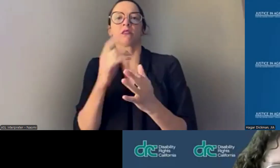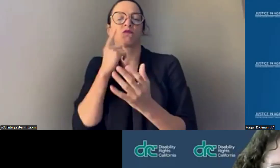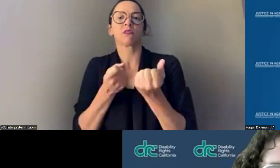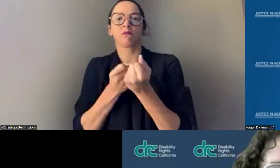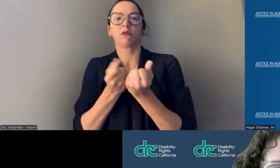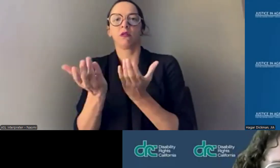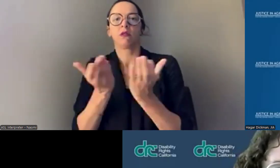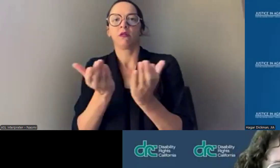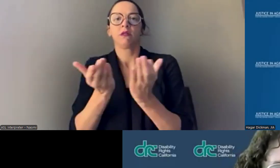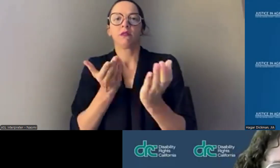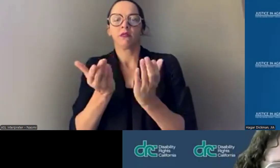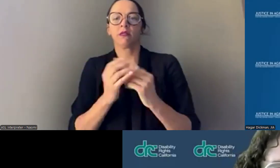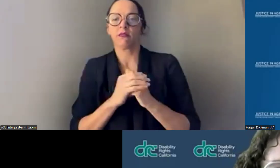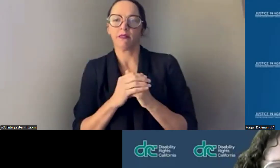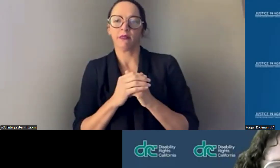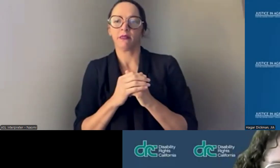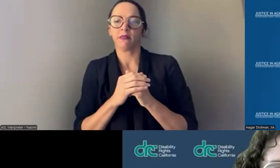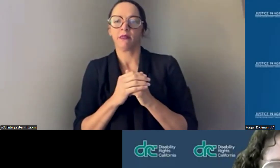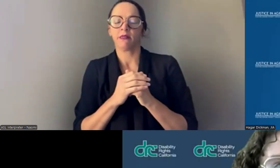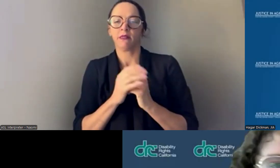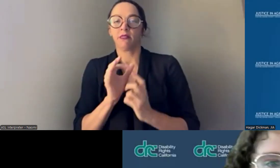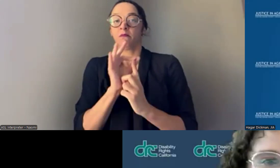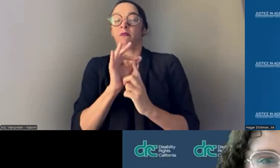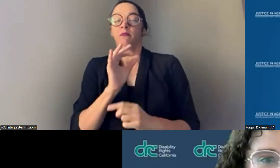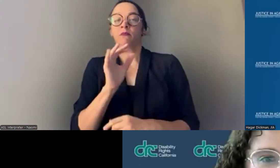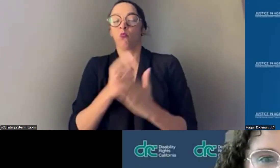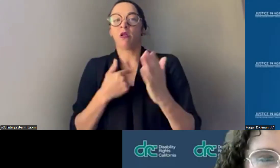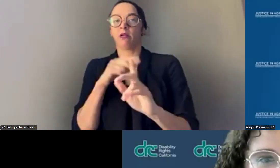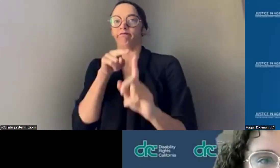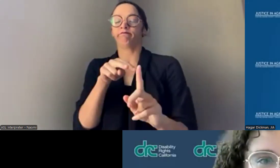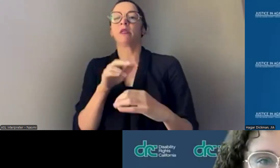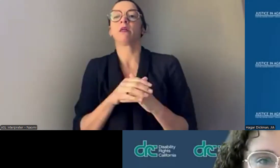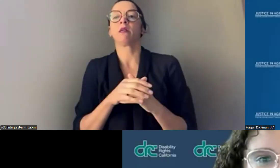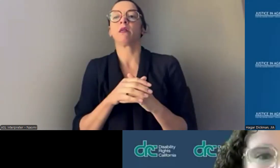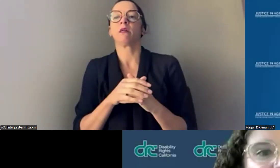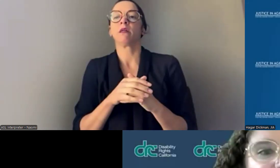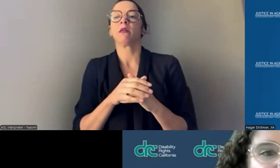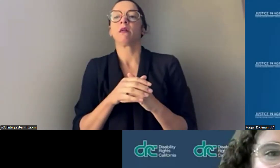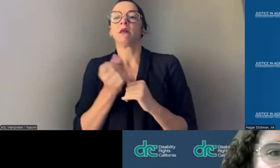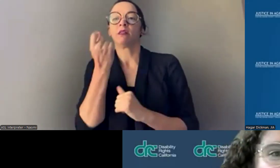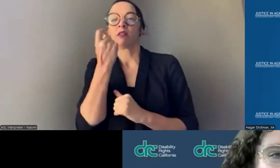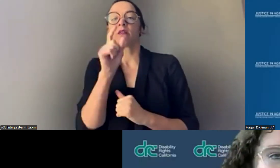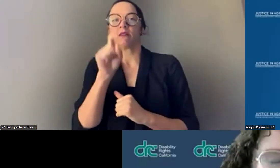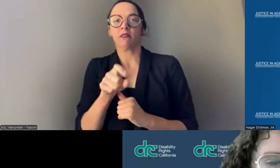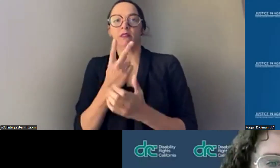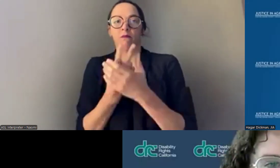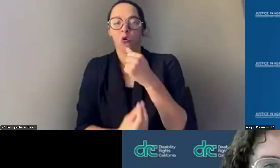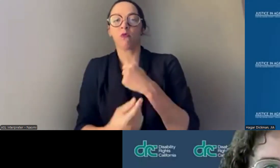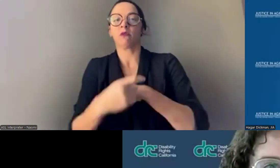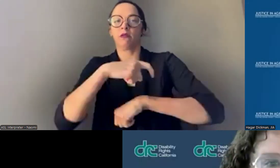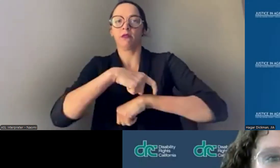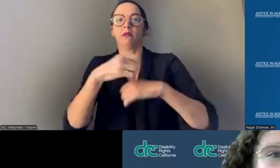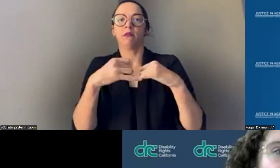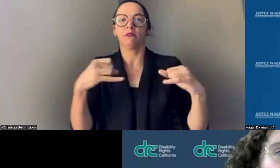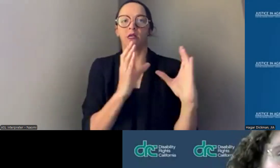yes, it needs to be both the timelines and did the